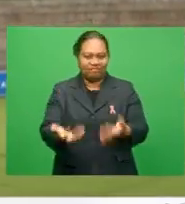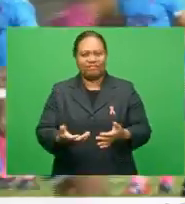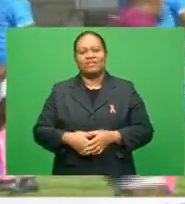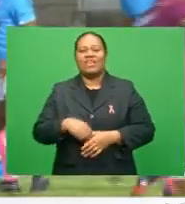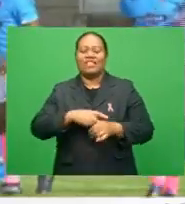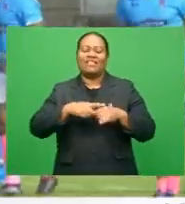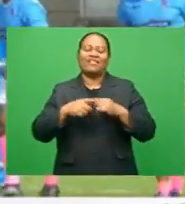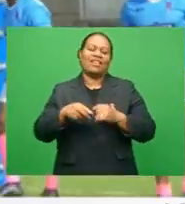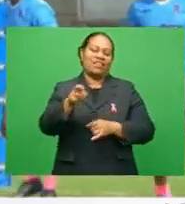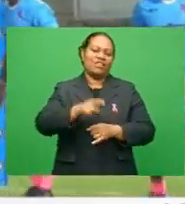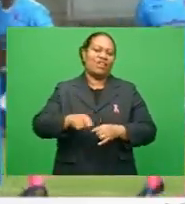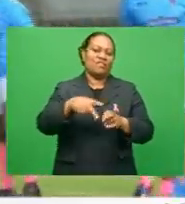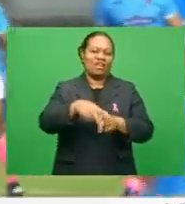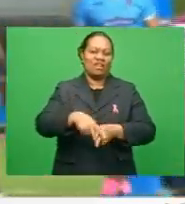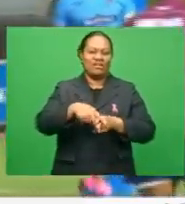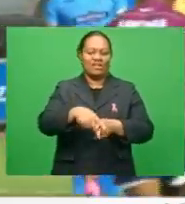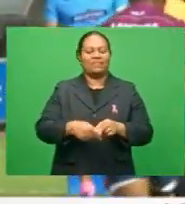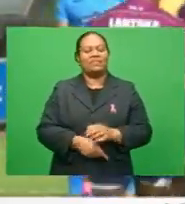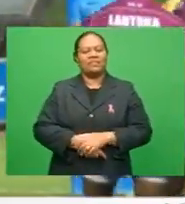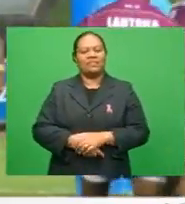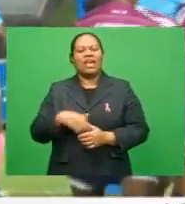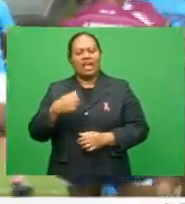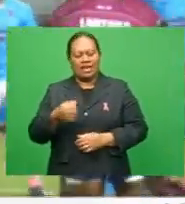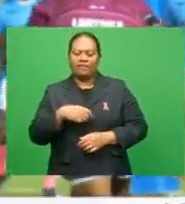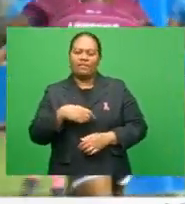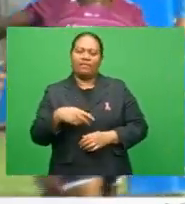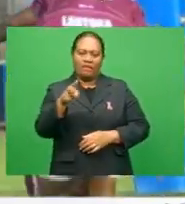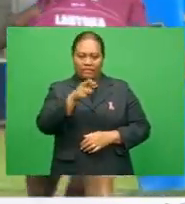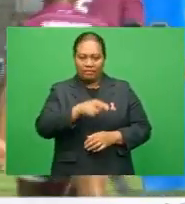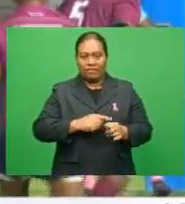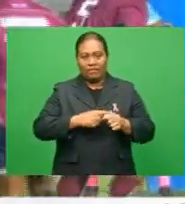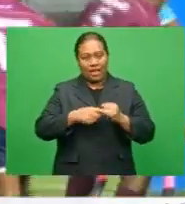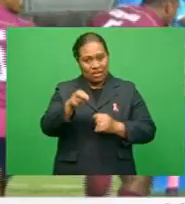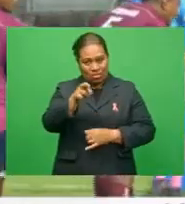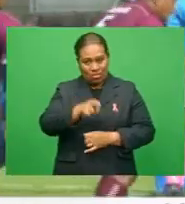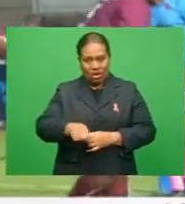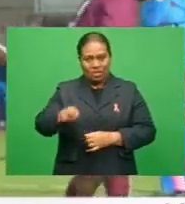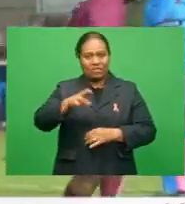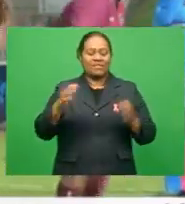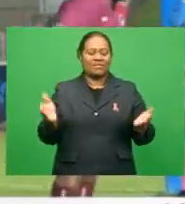round. These two final rounds is a do or die.